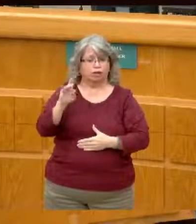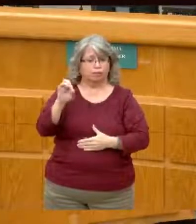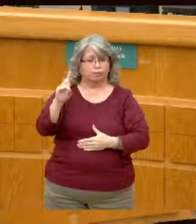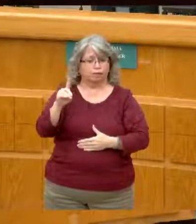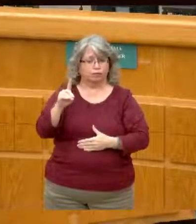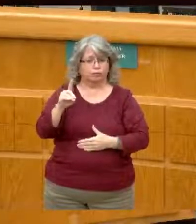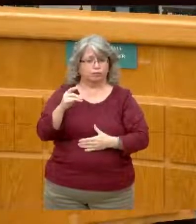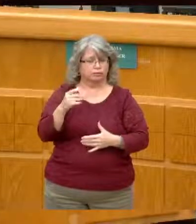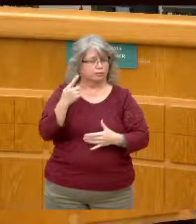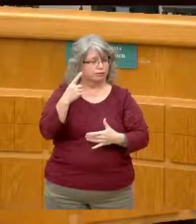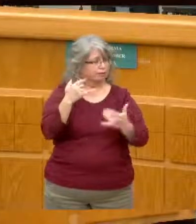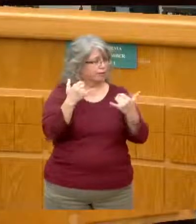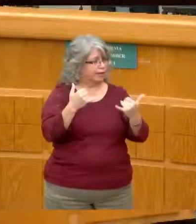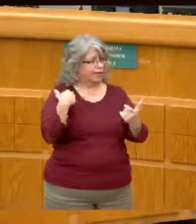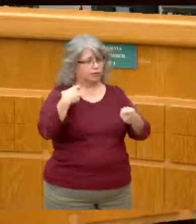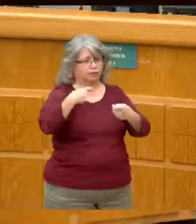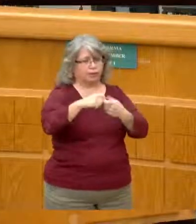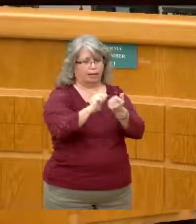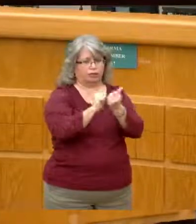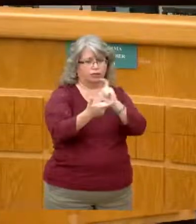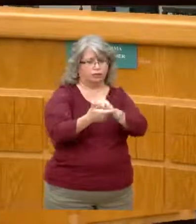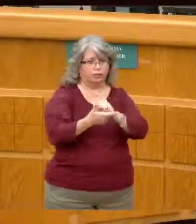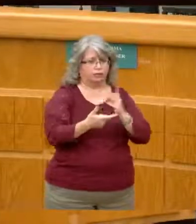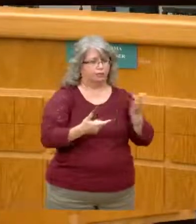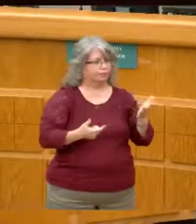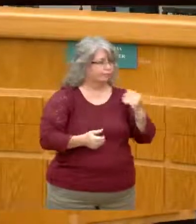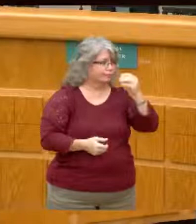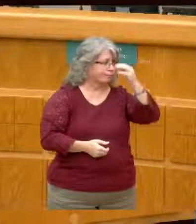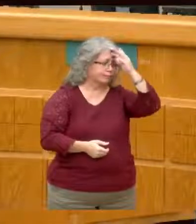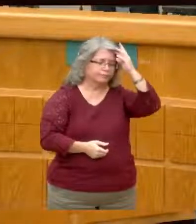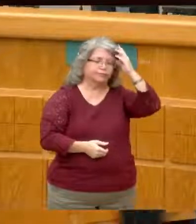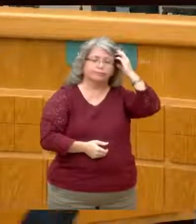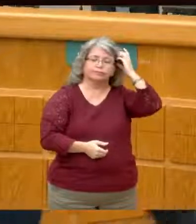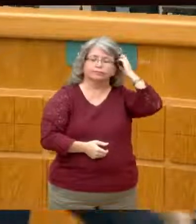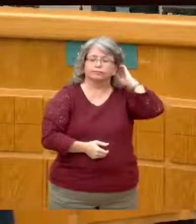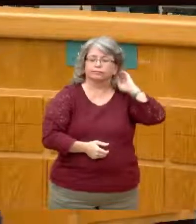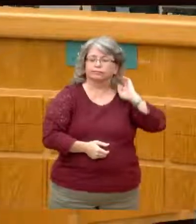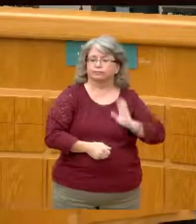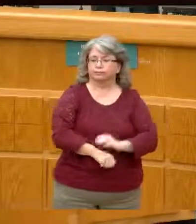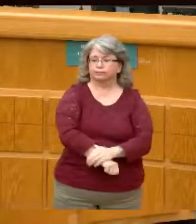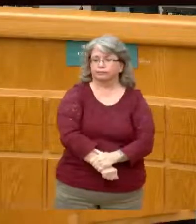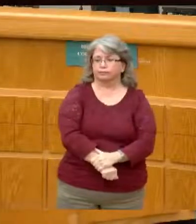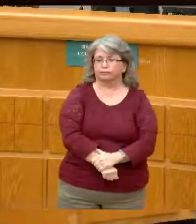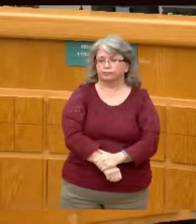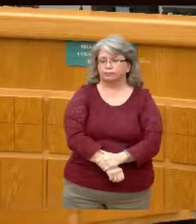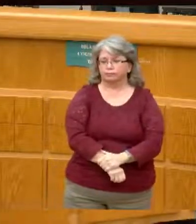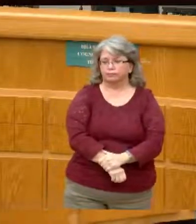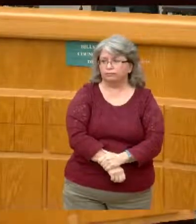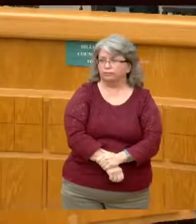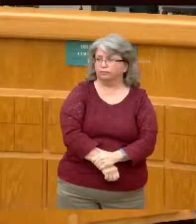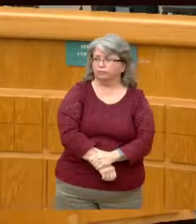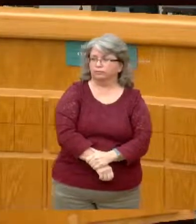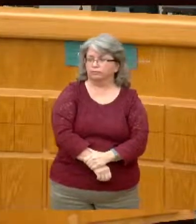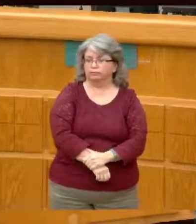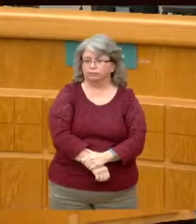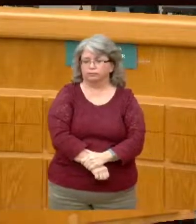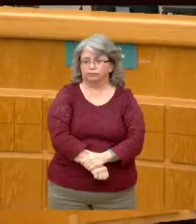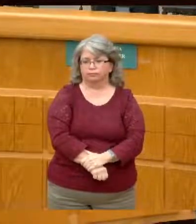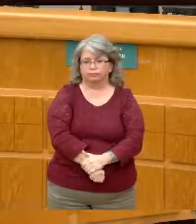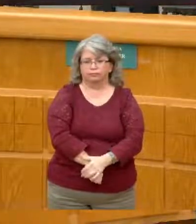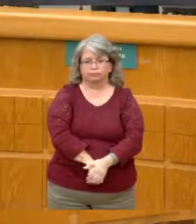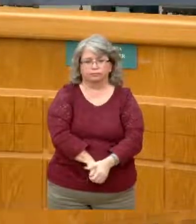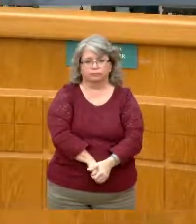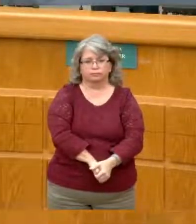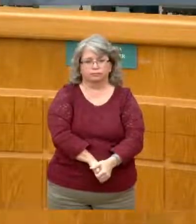Al 31 de enero se han confirmado 54 casos positivos de la variante Omicron. Las vacunas, especialmente los refuerzos, continúan ofreciendo